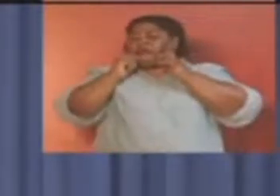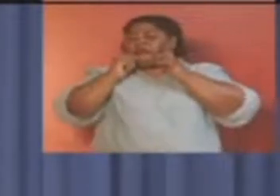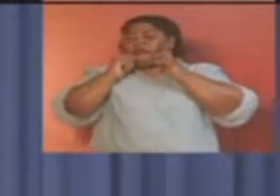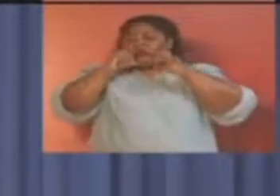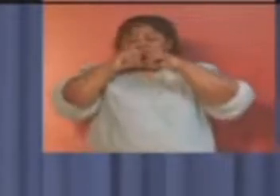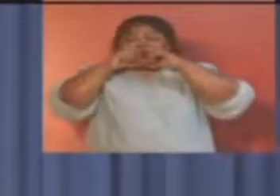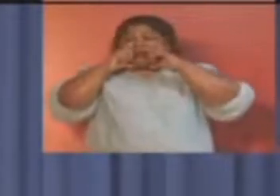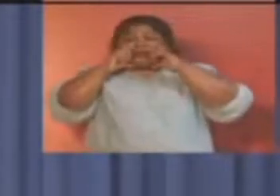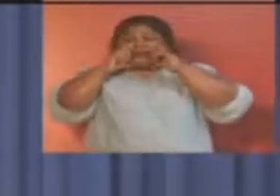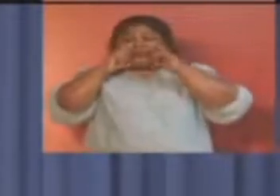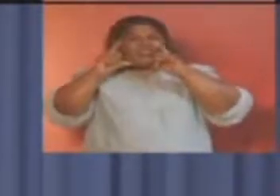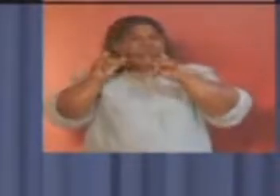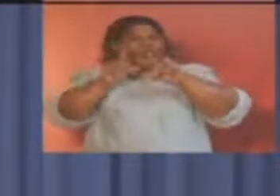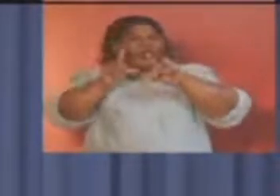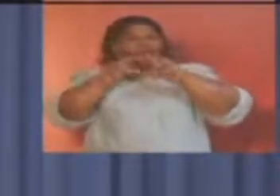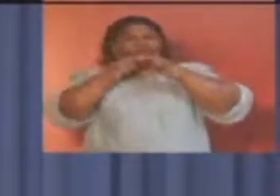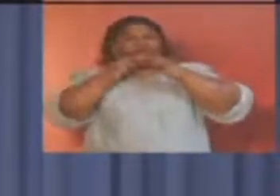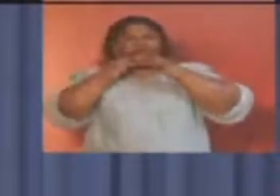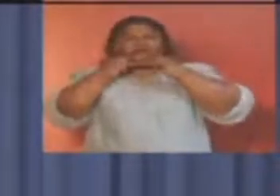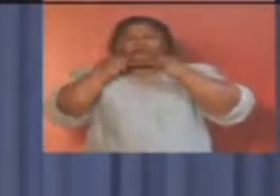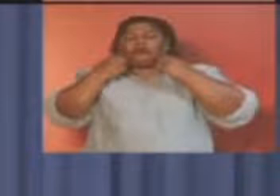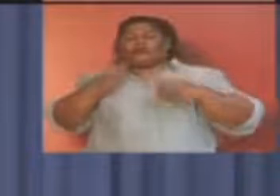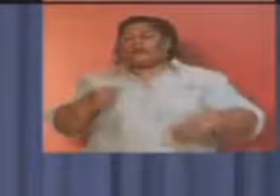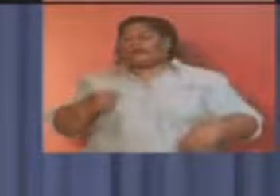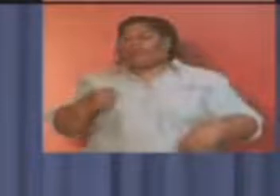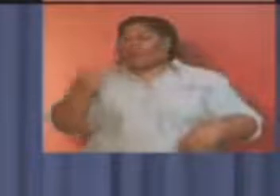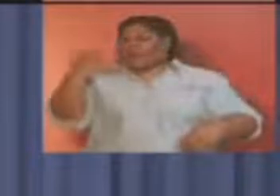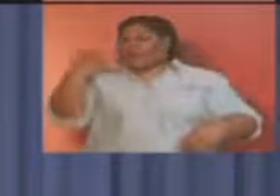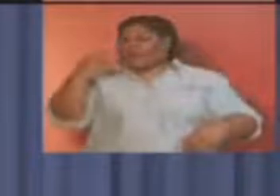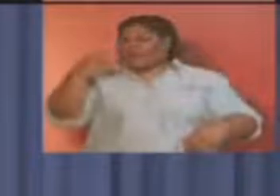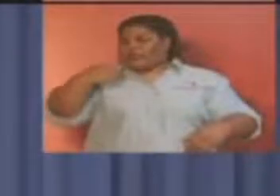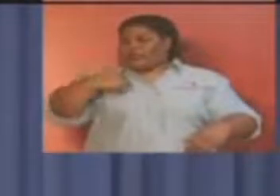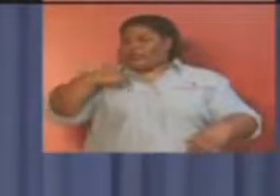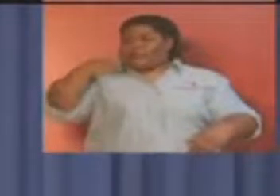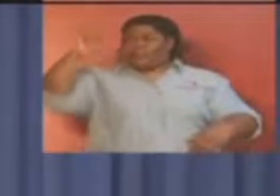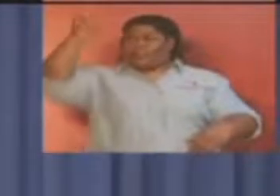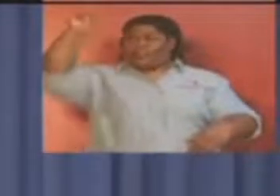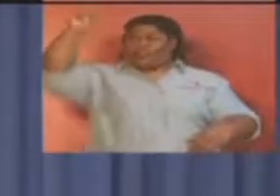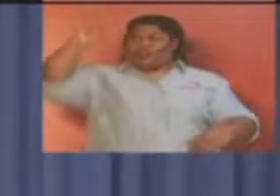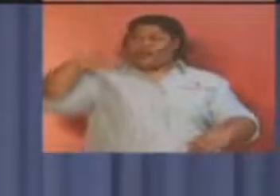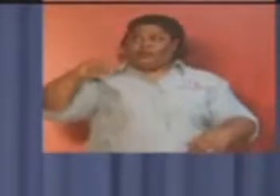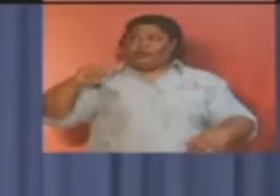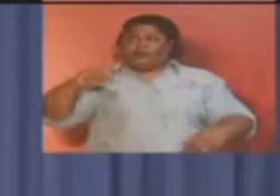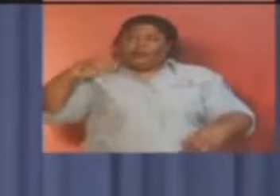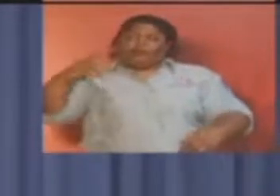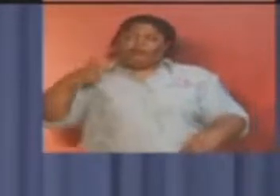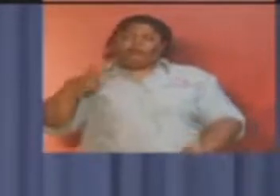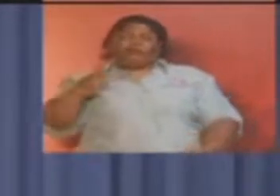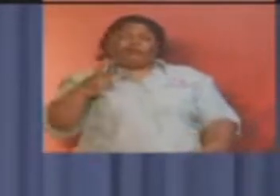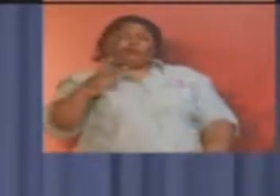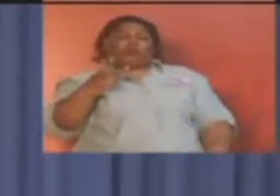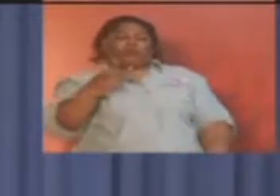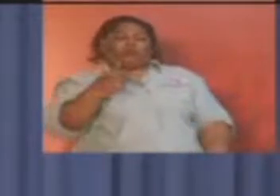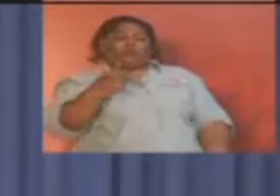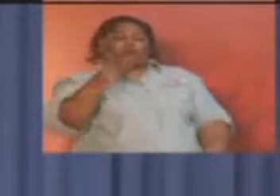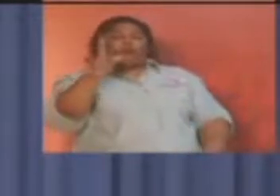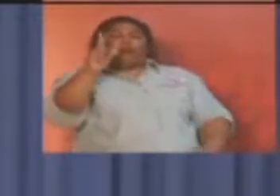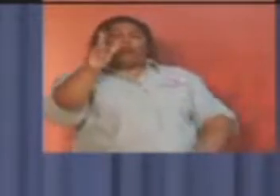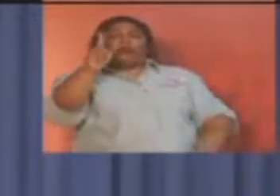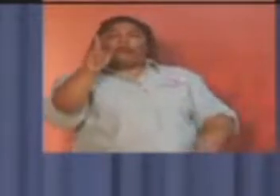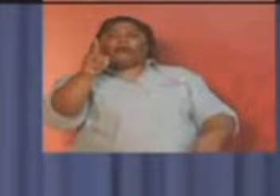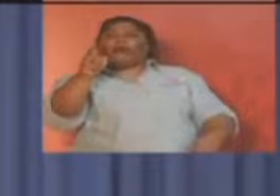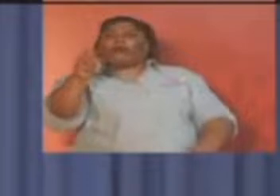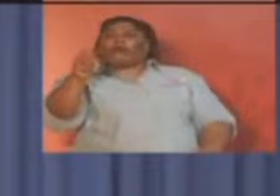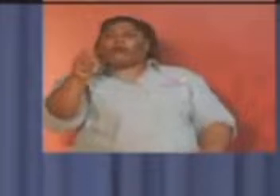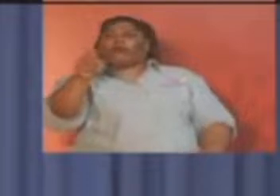Right? I was in Tobago the other day, and I'm driving past a group of people, counted 7 of them, every one of them had a